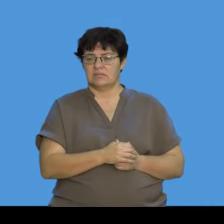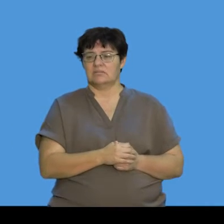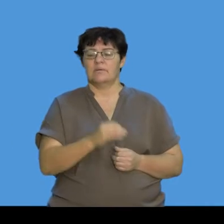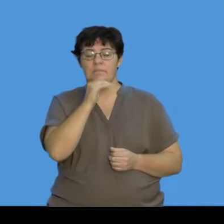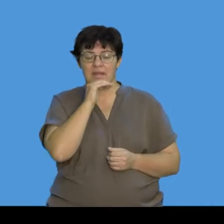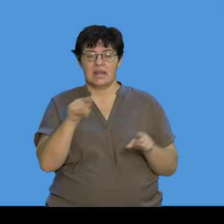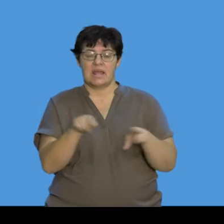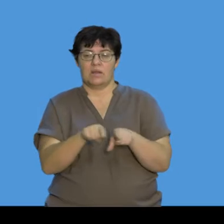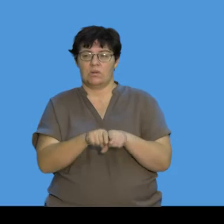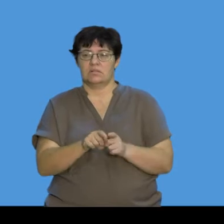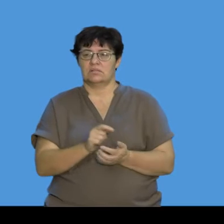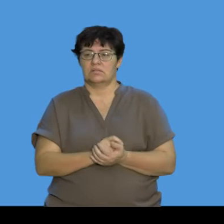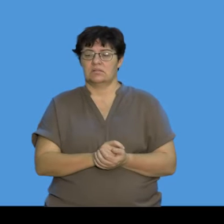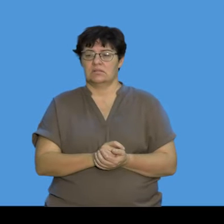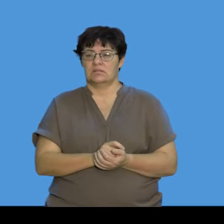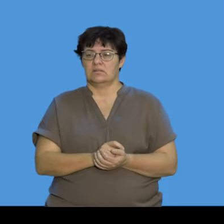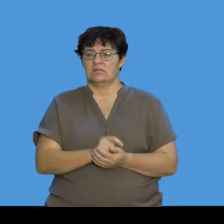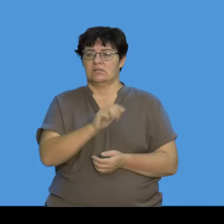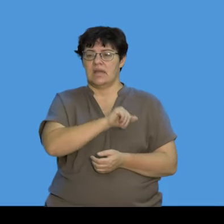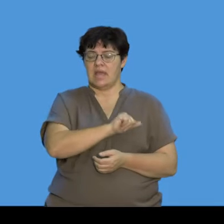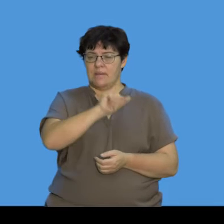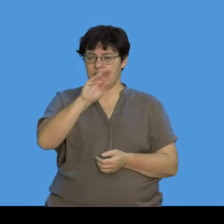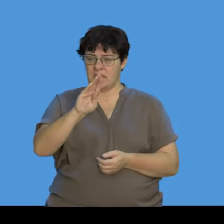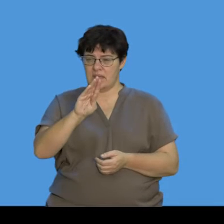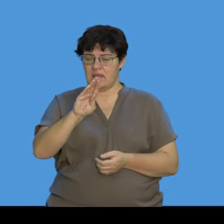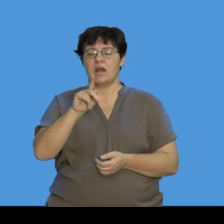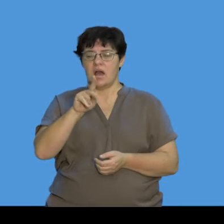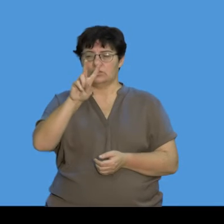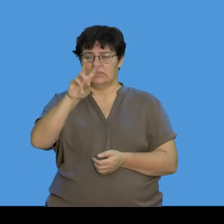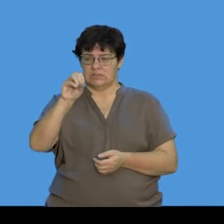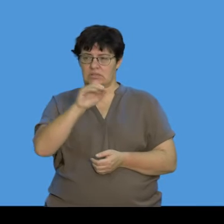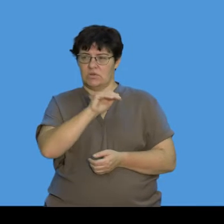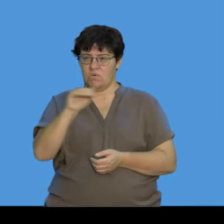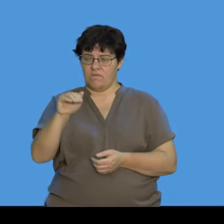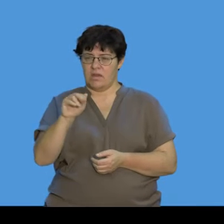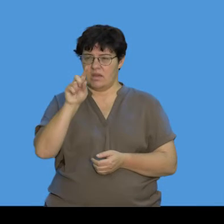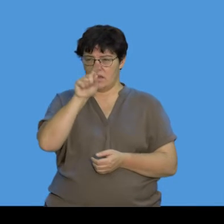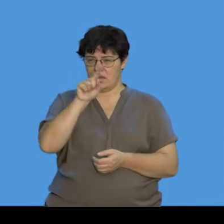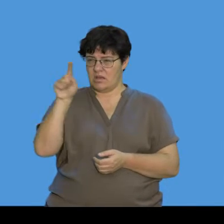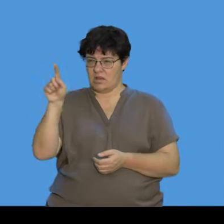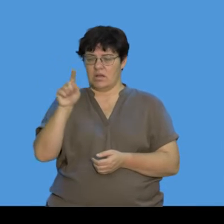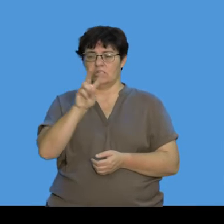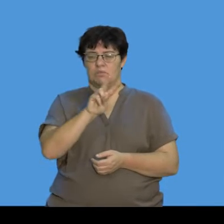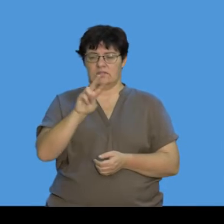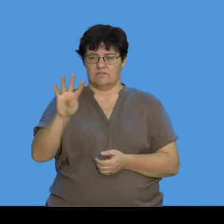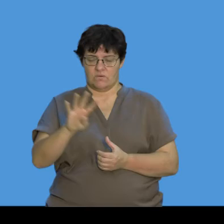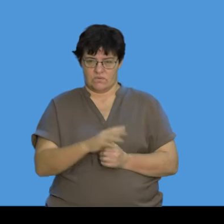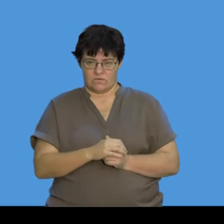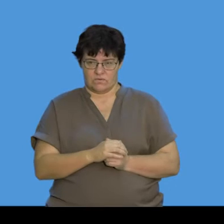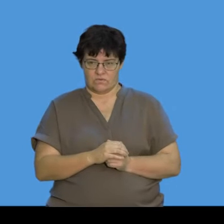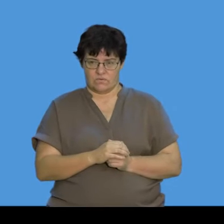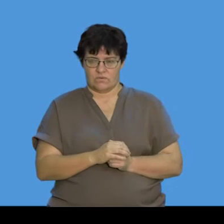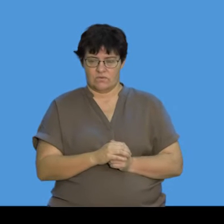is equals to, so the AB side there is 20 over, my CA is